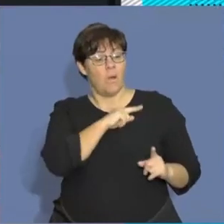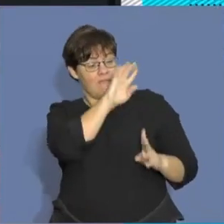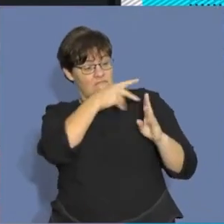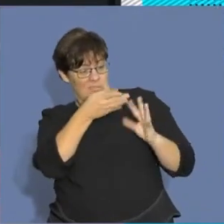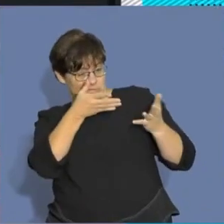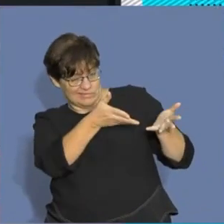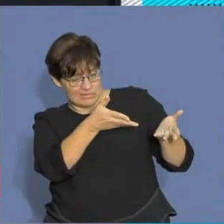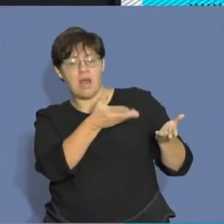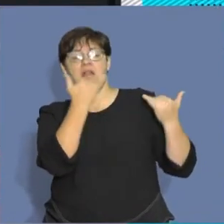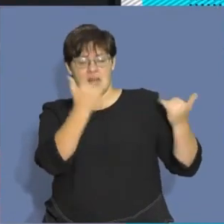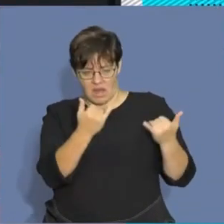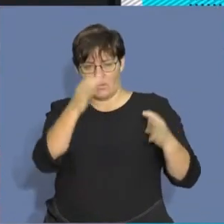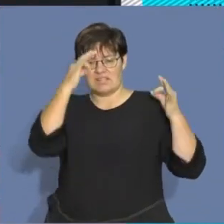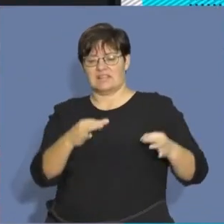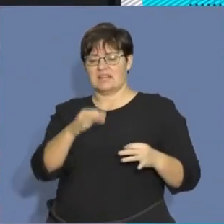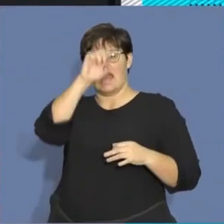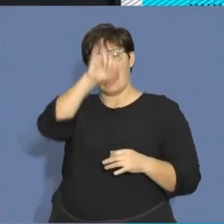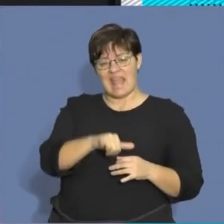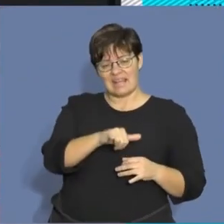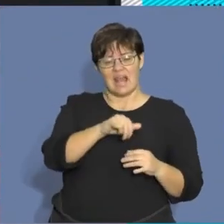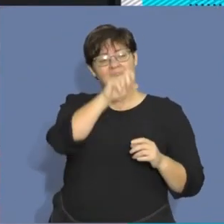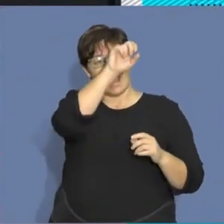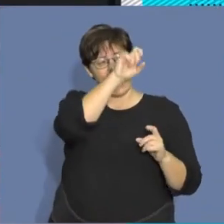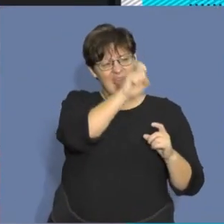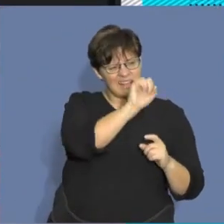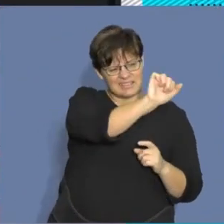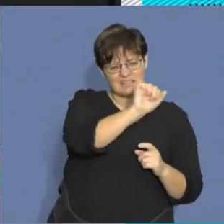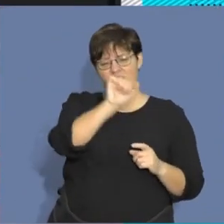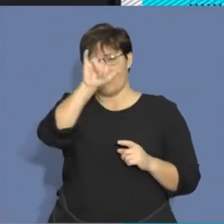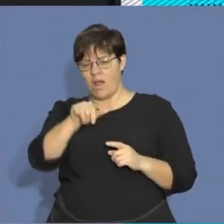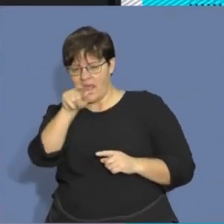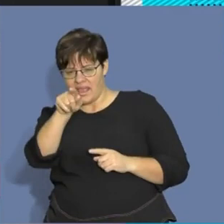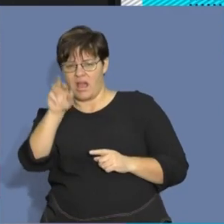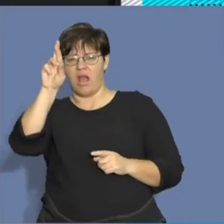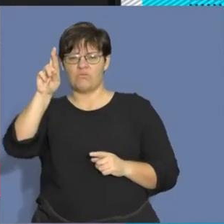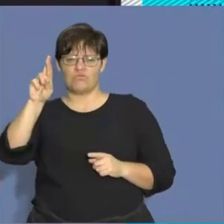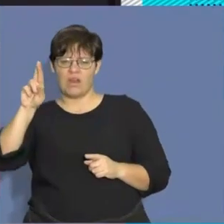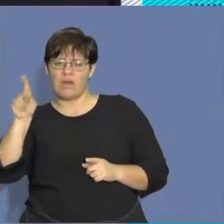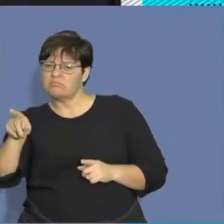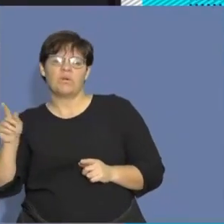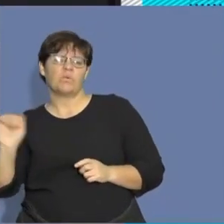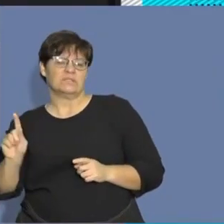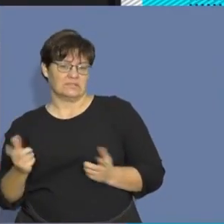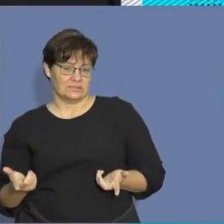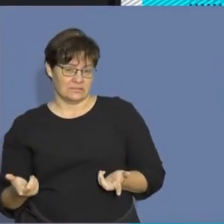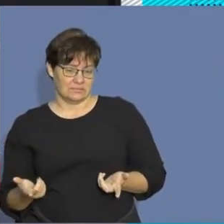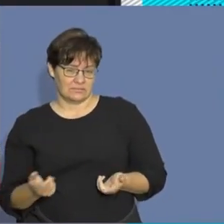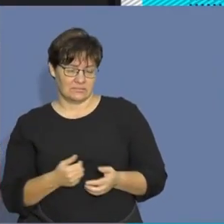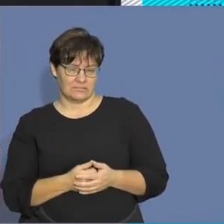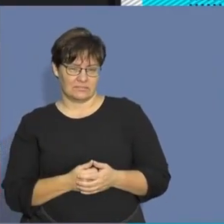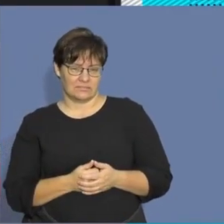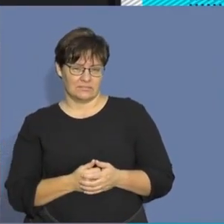format, then I can decide what is the X and the Y coordinates of the center and what is the radius, right? So